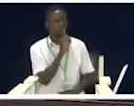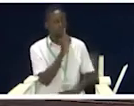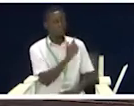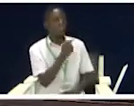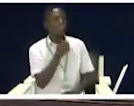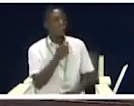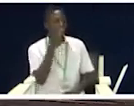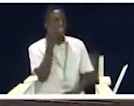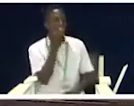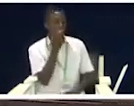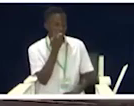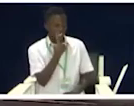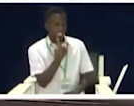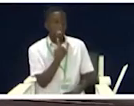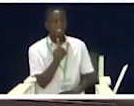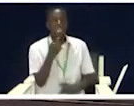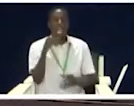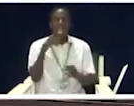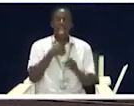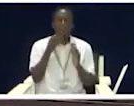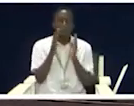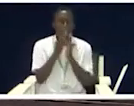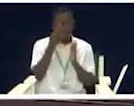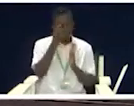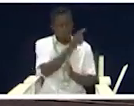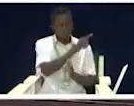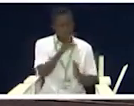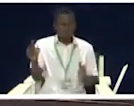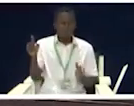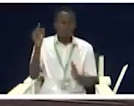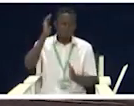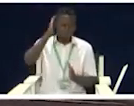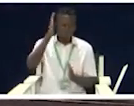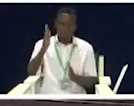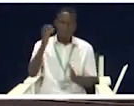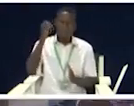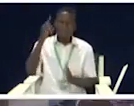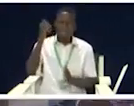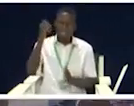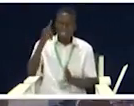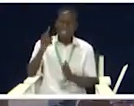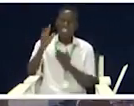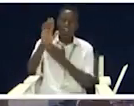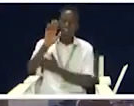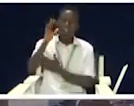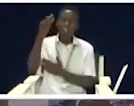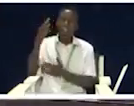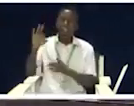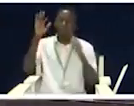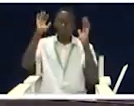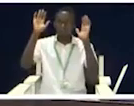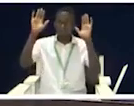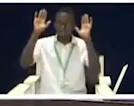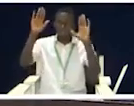understand." In the name of Jesus, you would understand the God of wonders.